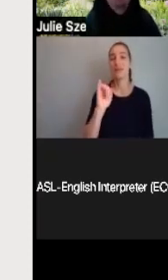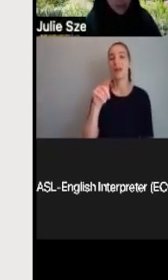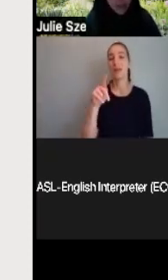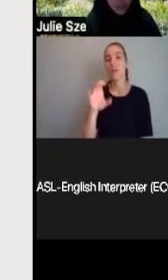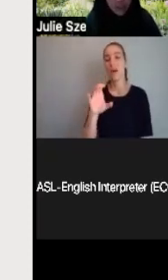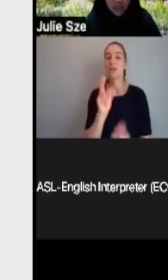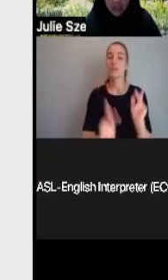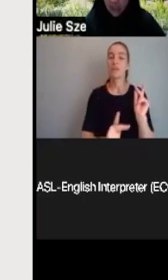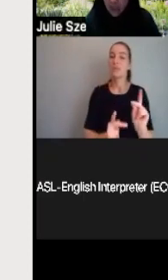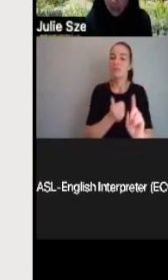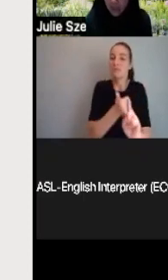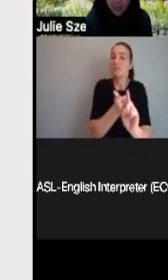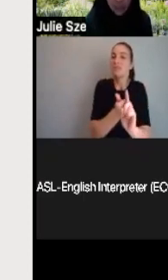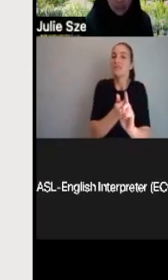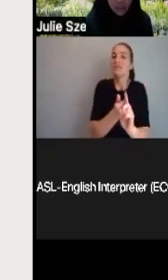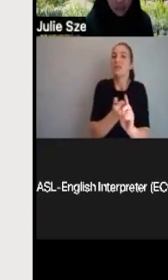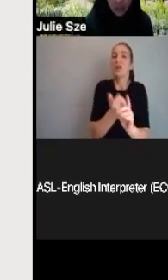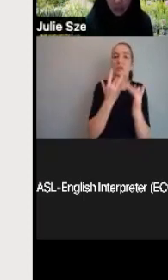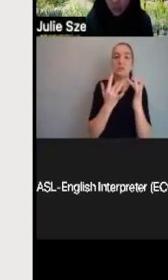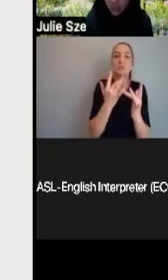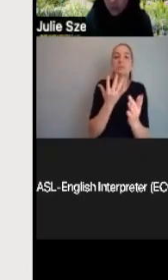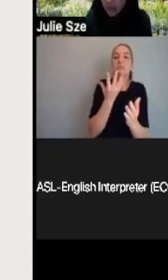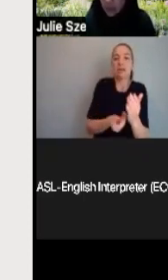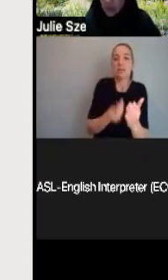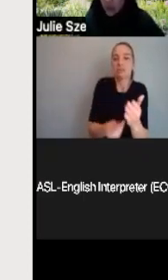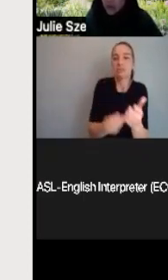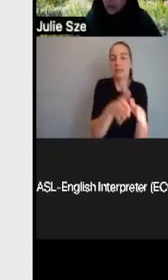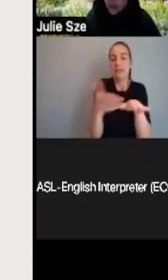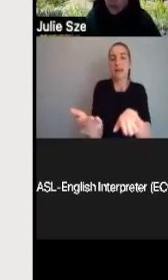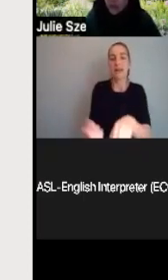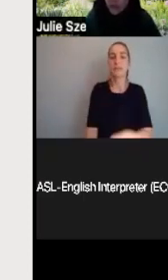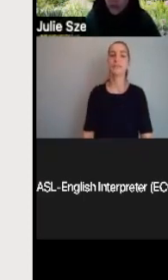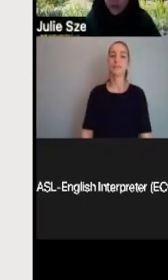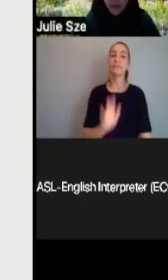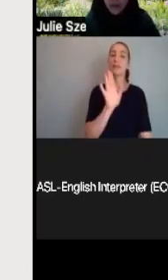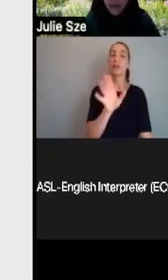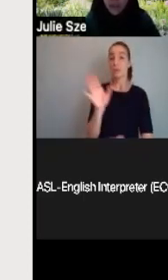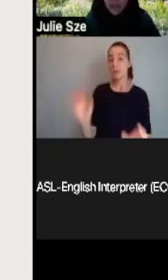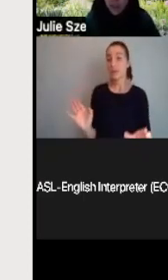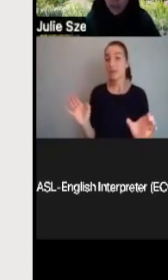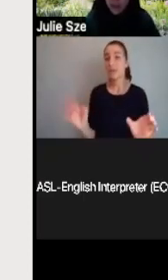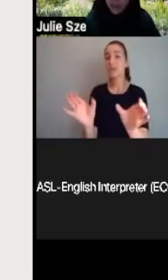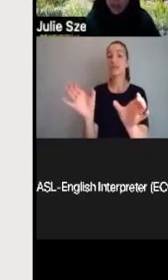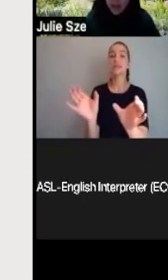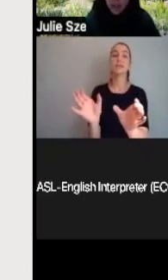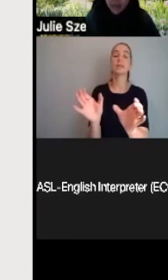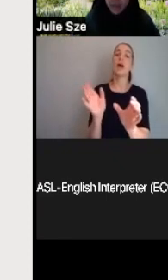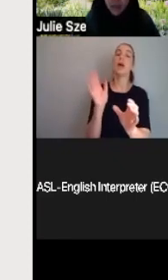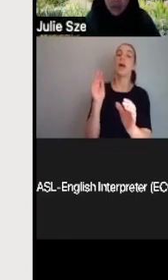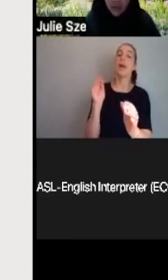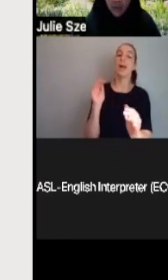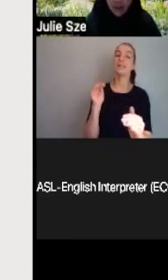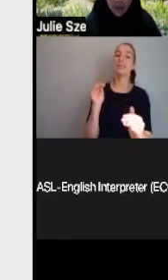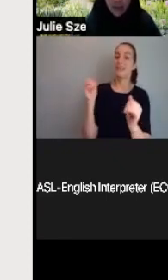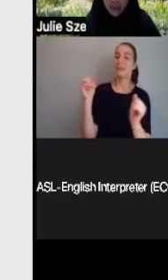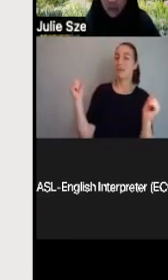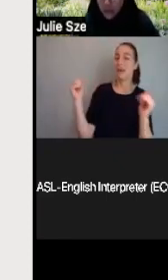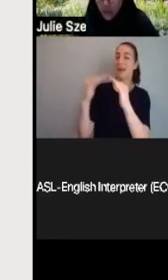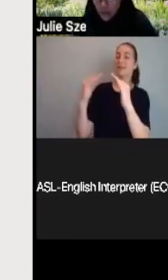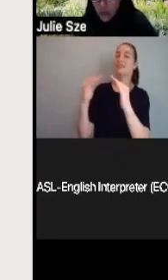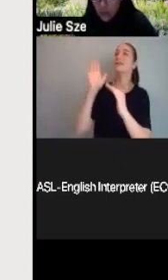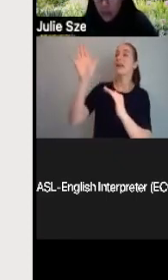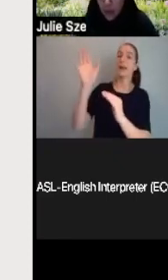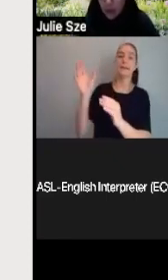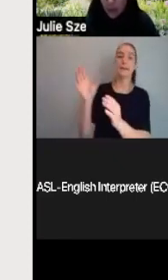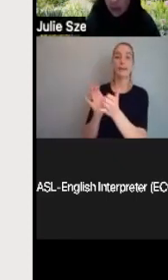Environmental justice and climate justice movements, cultures, and worldviews are counter hegemonic philosophy of practice. search